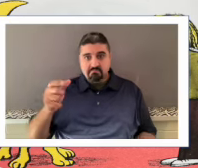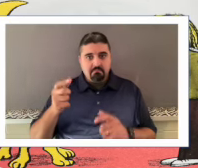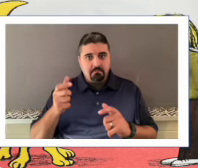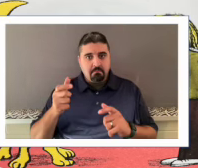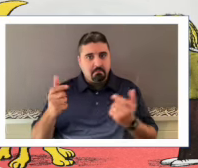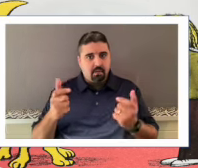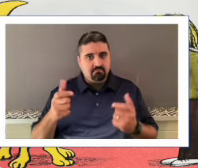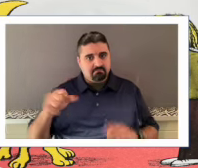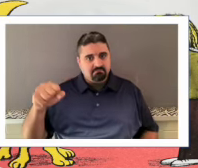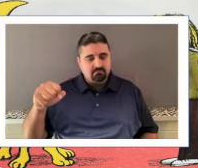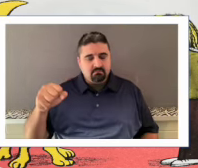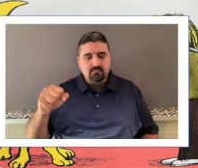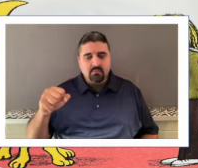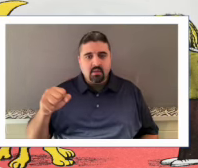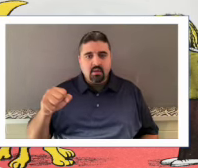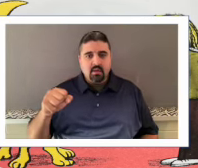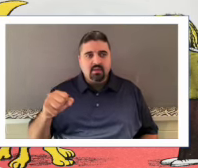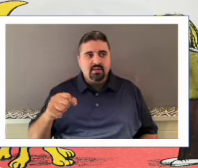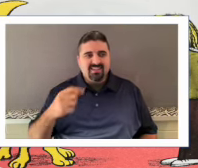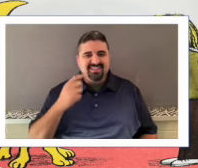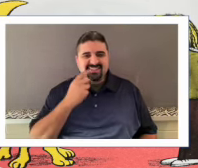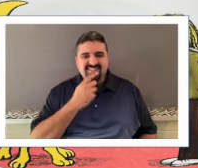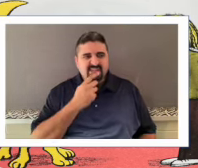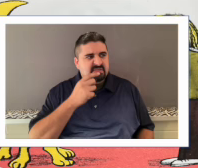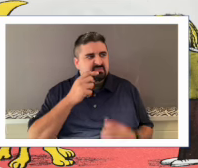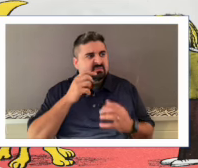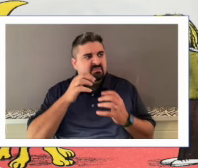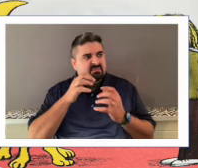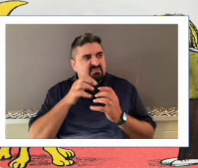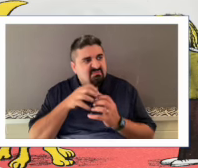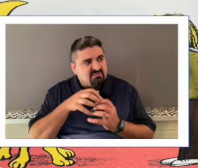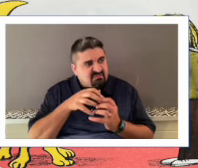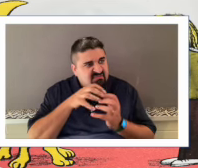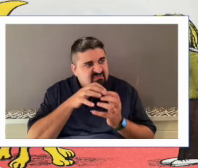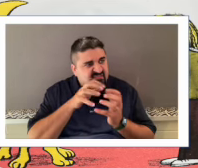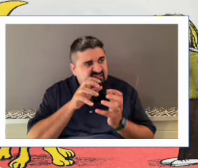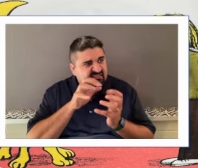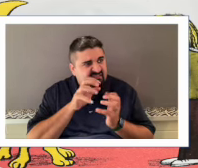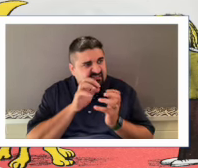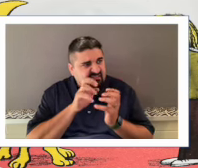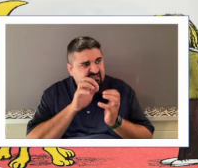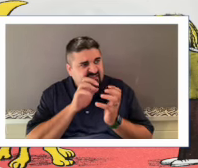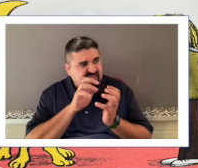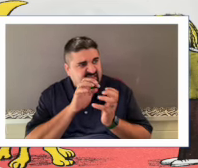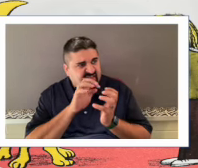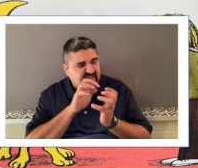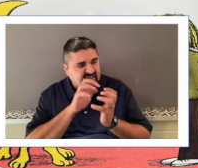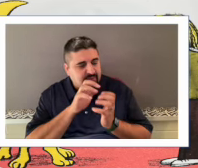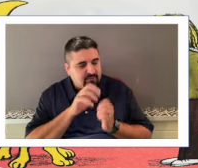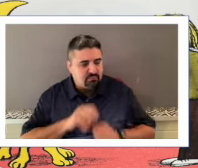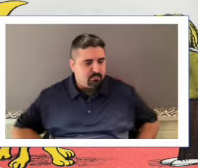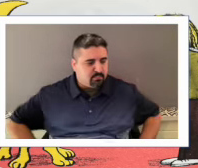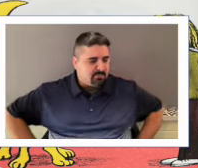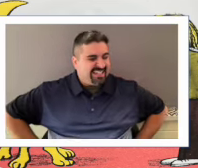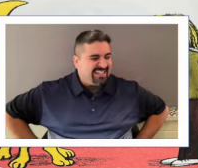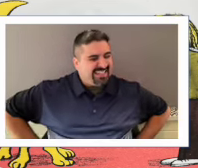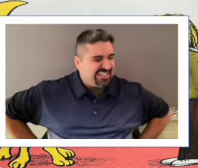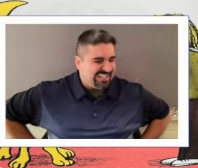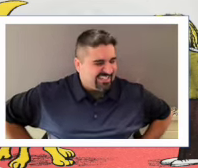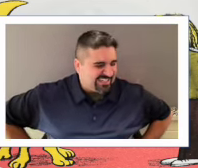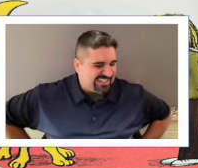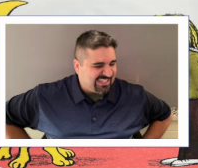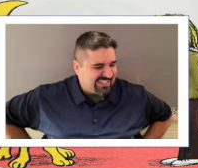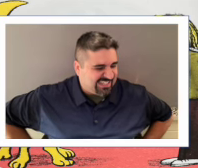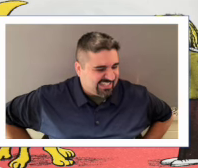He was big, all right, and he had big teeth. He showed them to me, and I showed